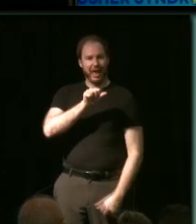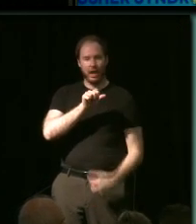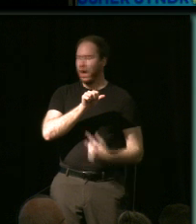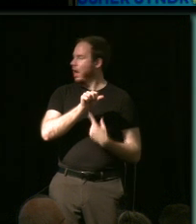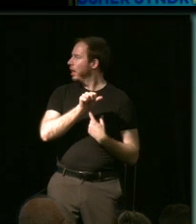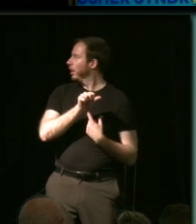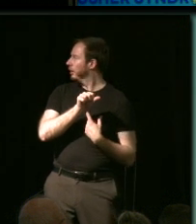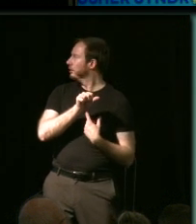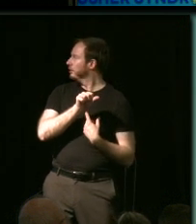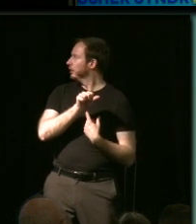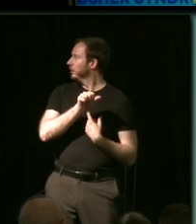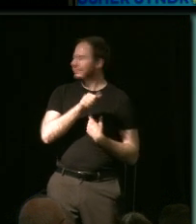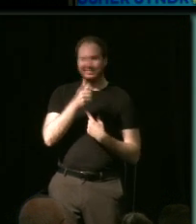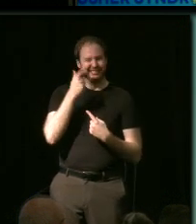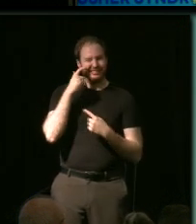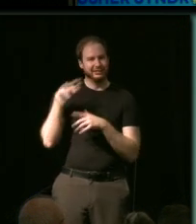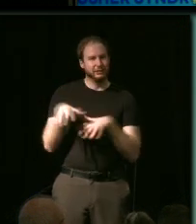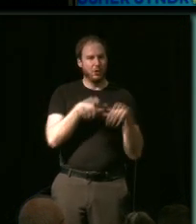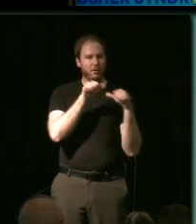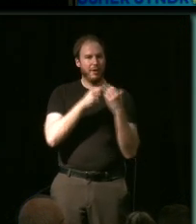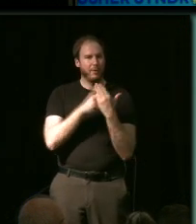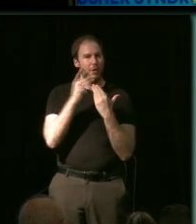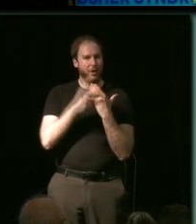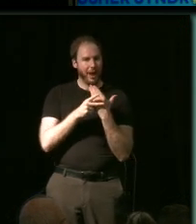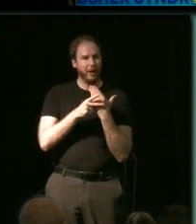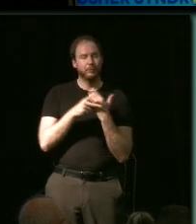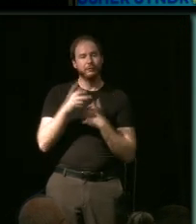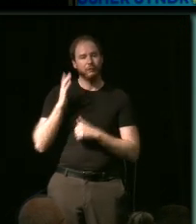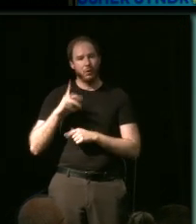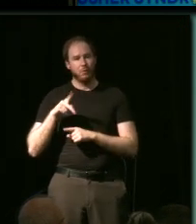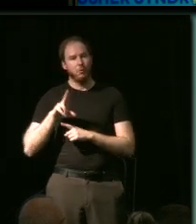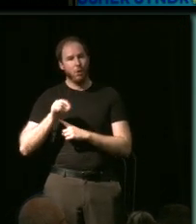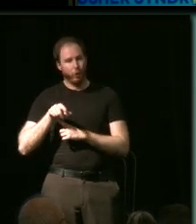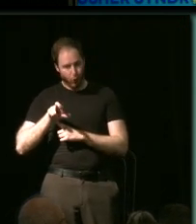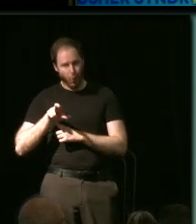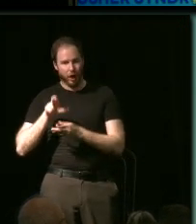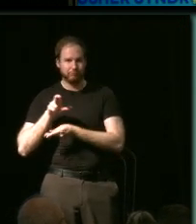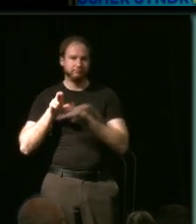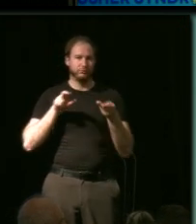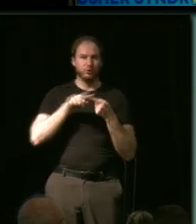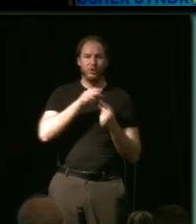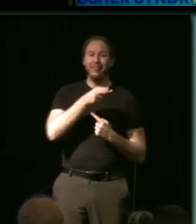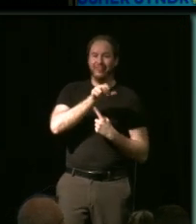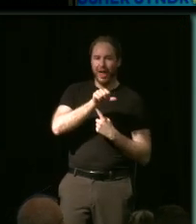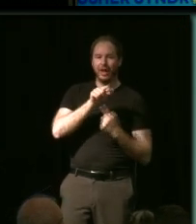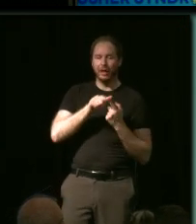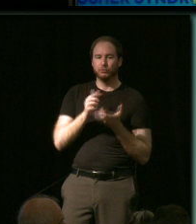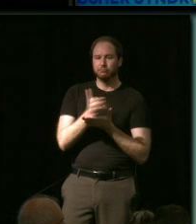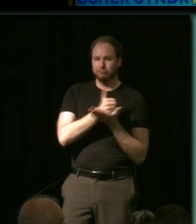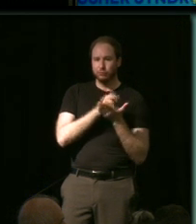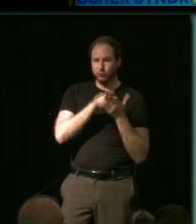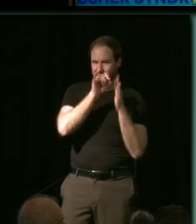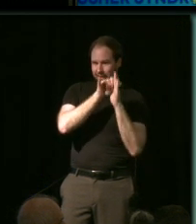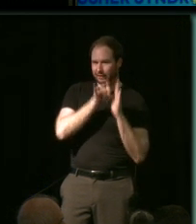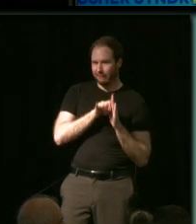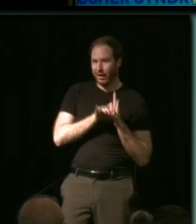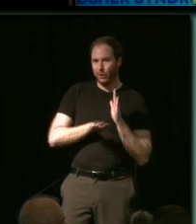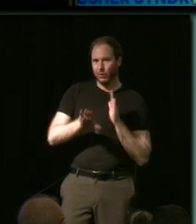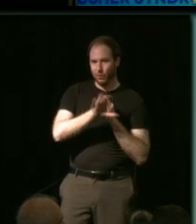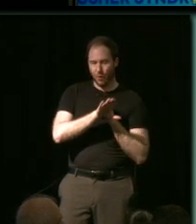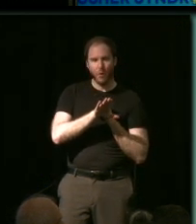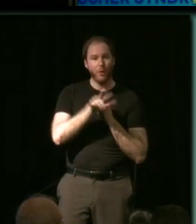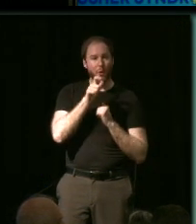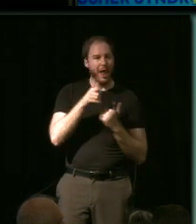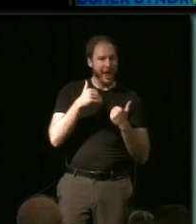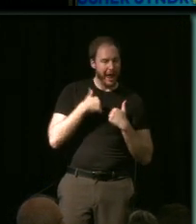of course, took over the program from ProQR, to be able to partner together to identify individuals